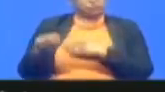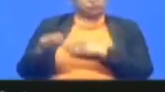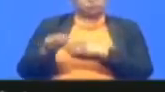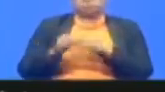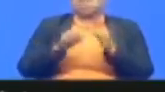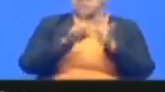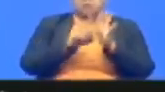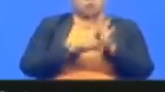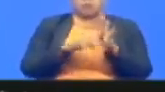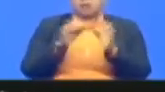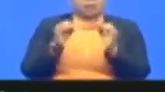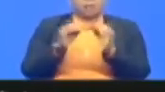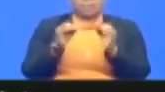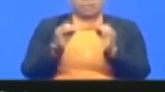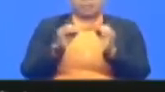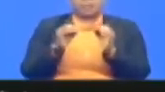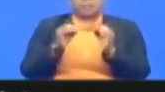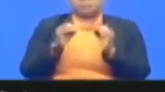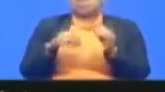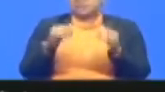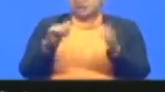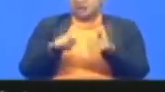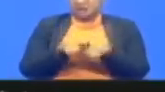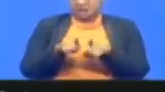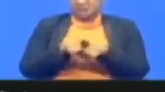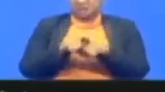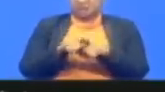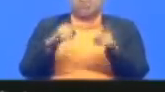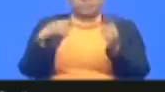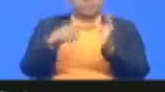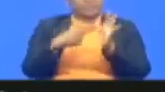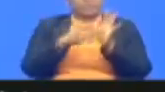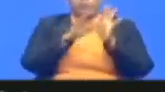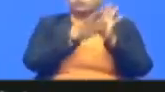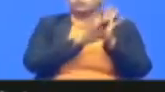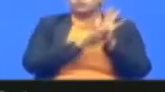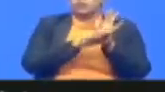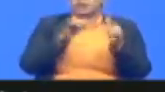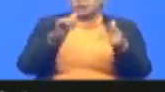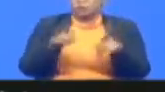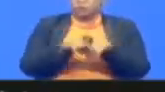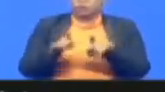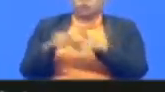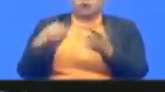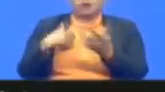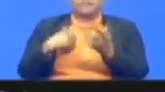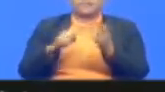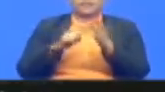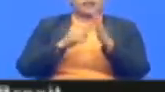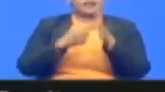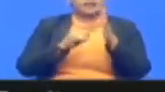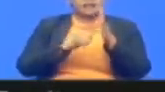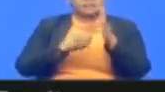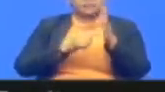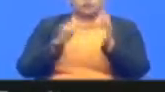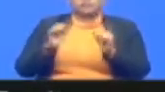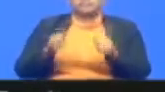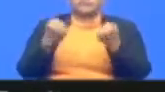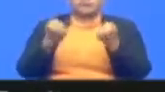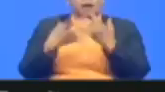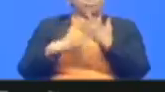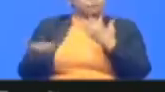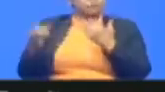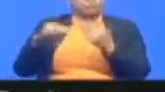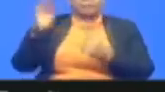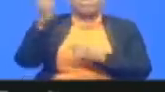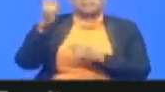parameters provided for by the Constitution, and that the withdrawal of the guidelines on safe abortions in the country by the Ministry of Health